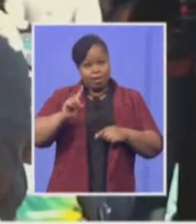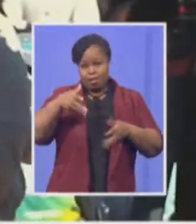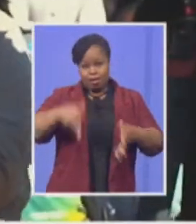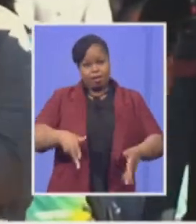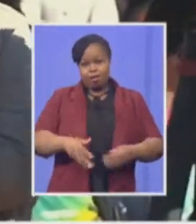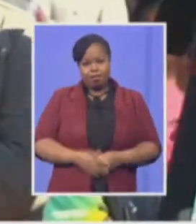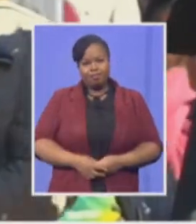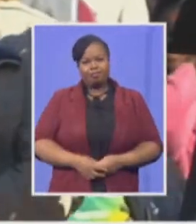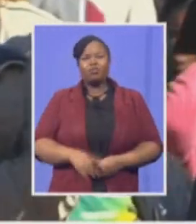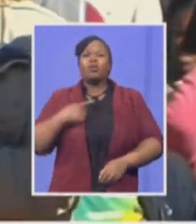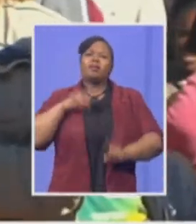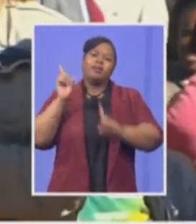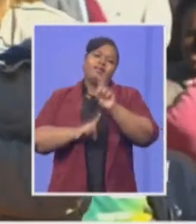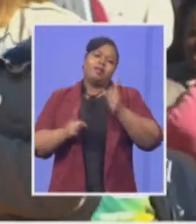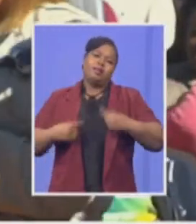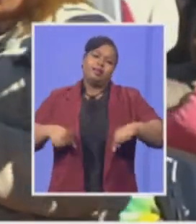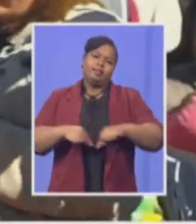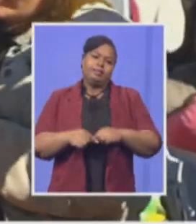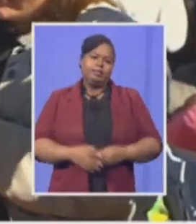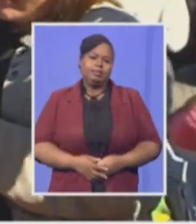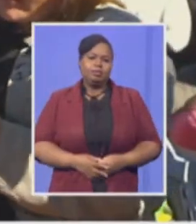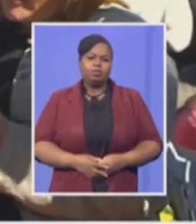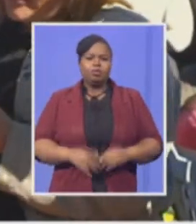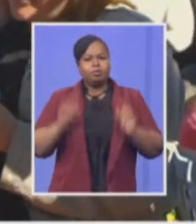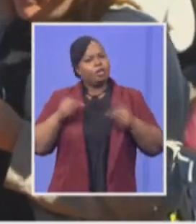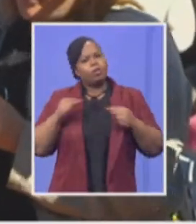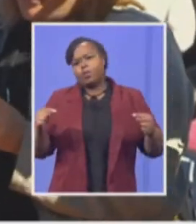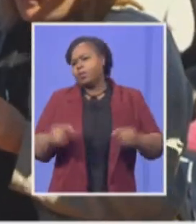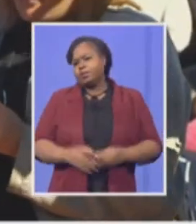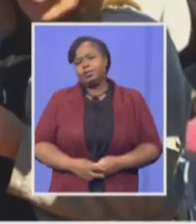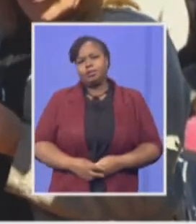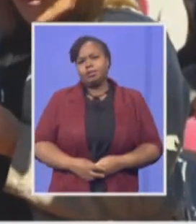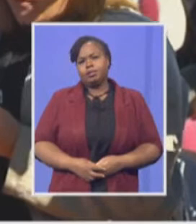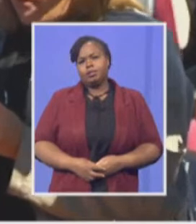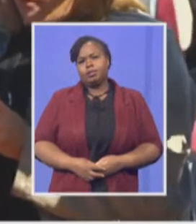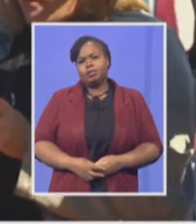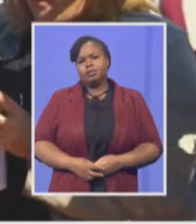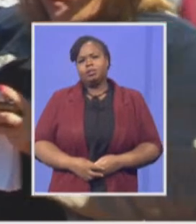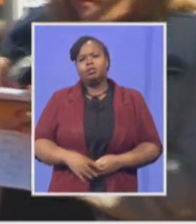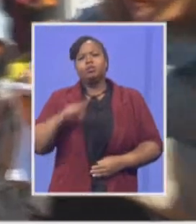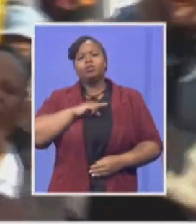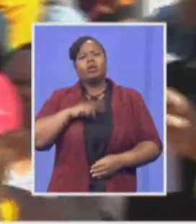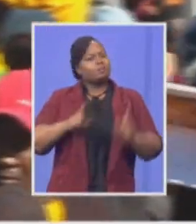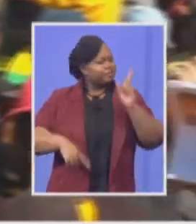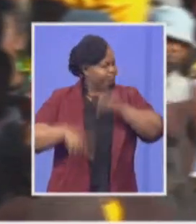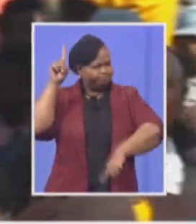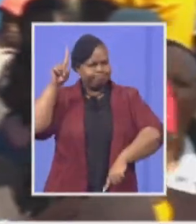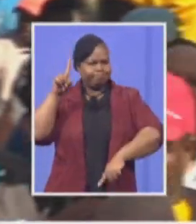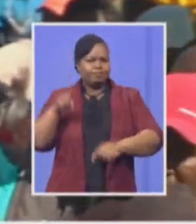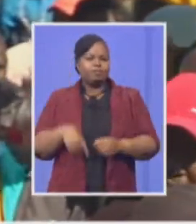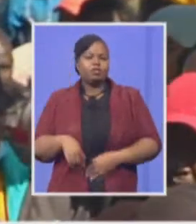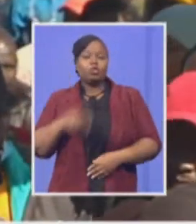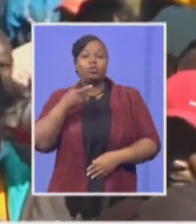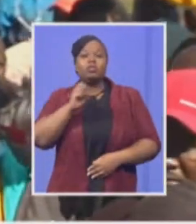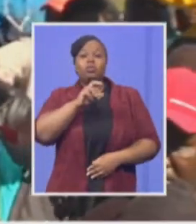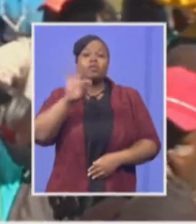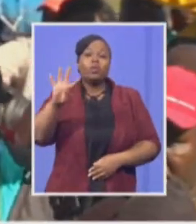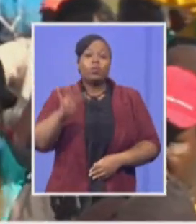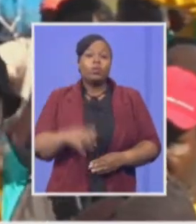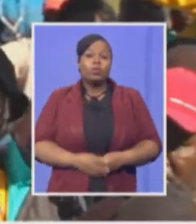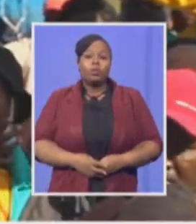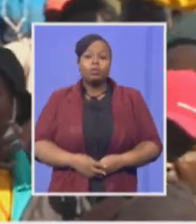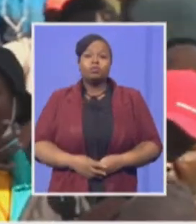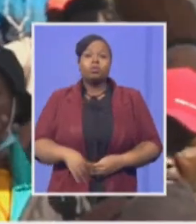they are failing us. We cannot, man. Let's take them out of power. Come 2024.